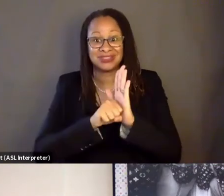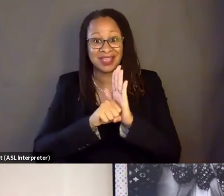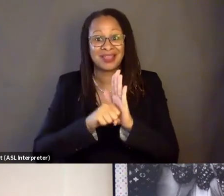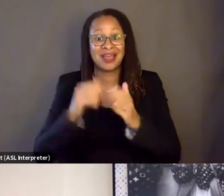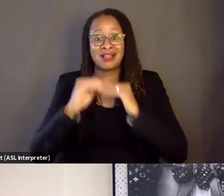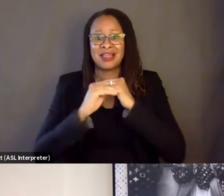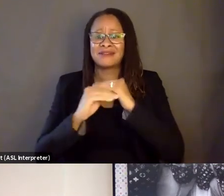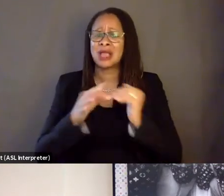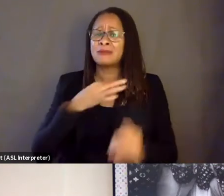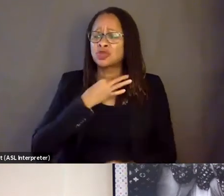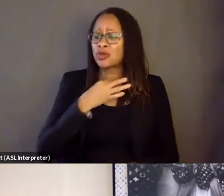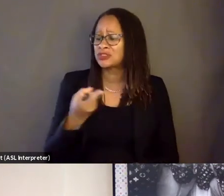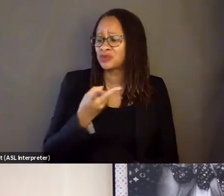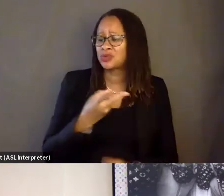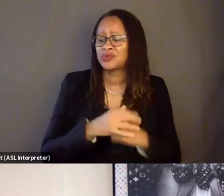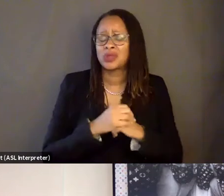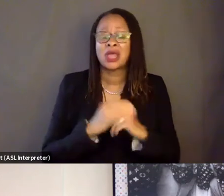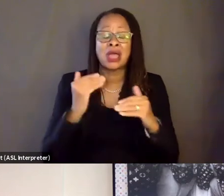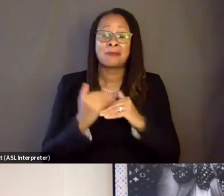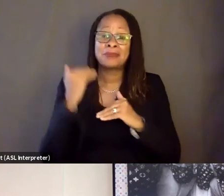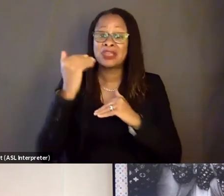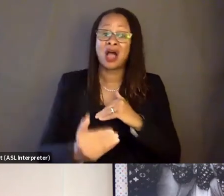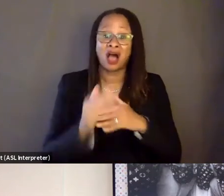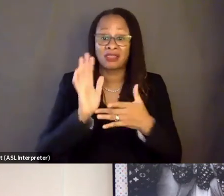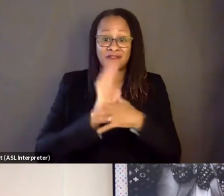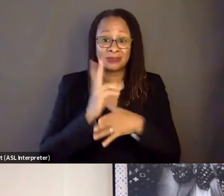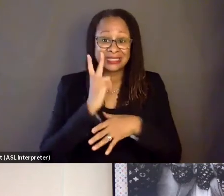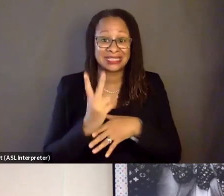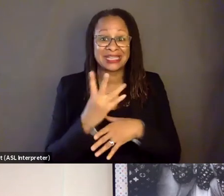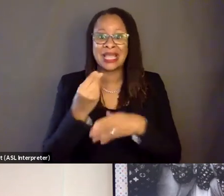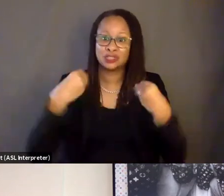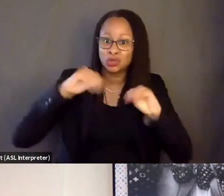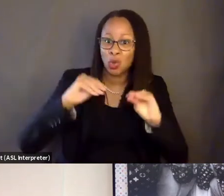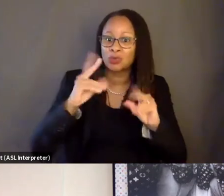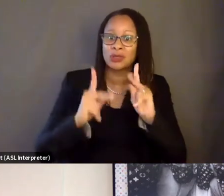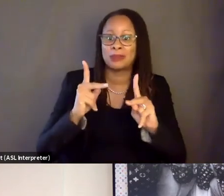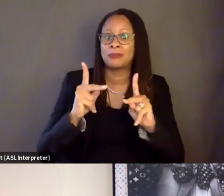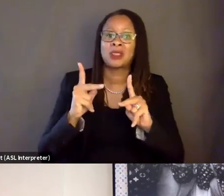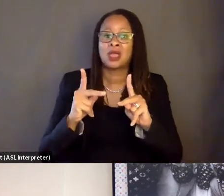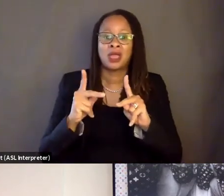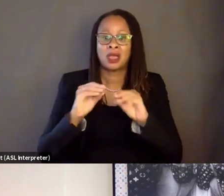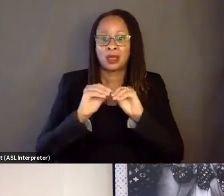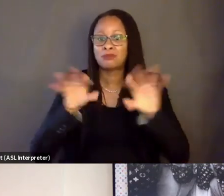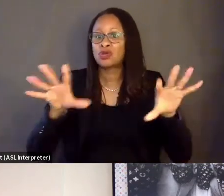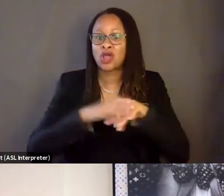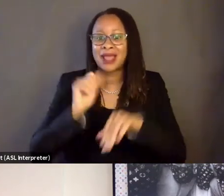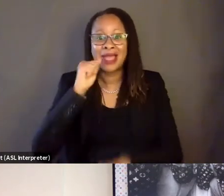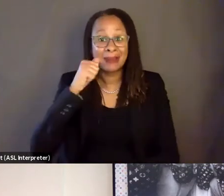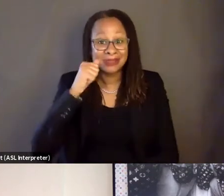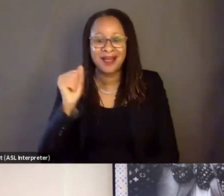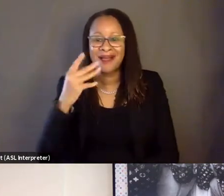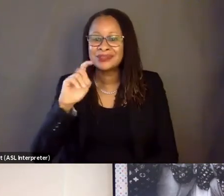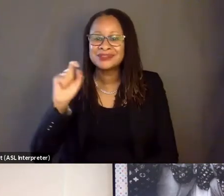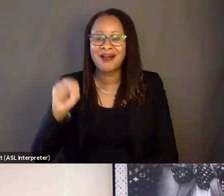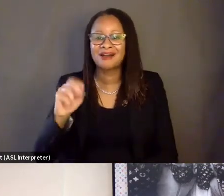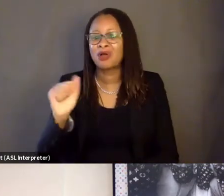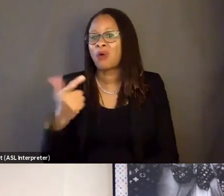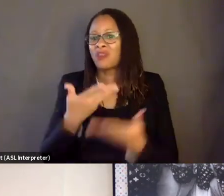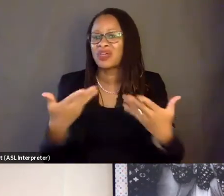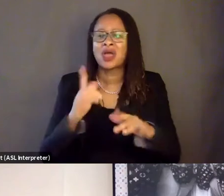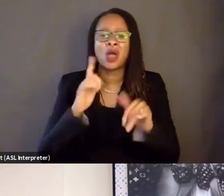you all, beyond the film getting seen and, you know, getting sold and people putting it on Amazon, all these different things, what are the measures